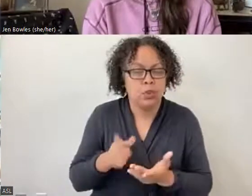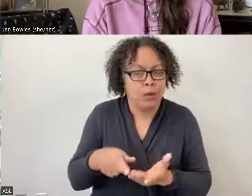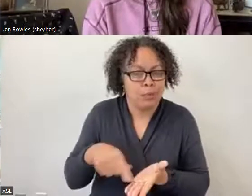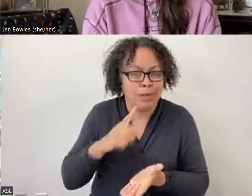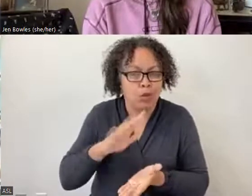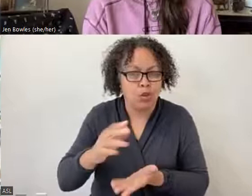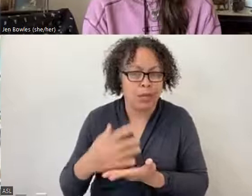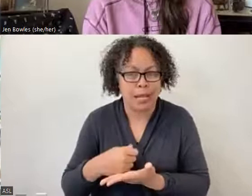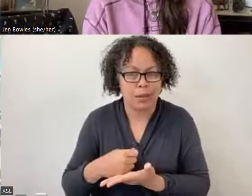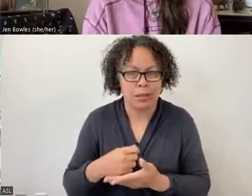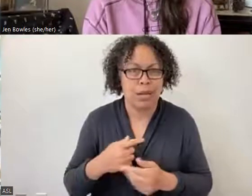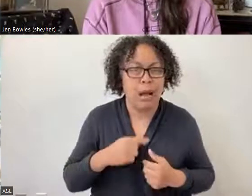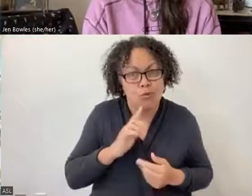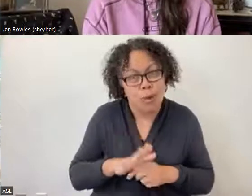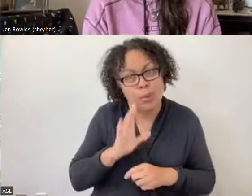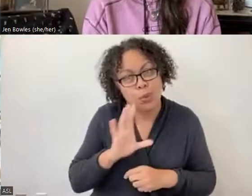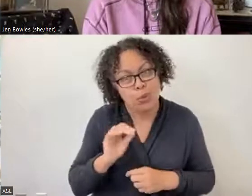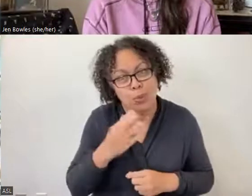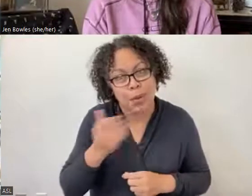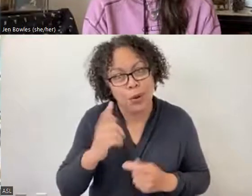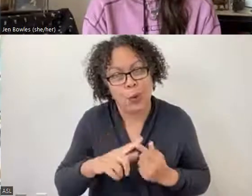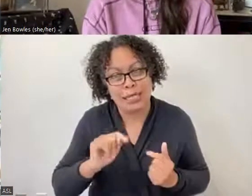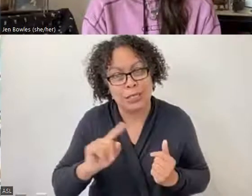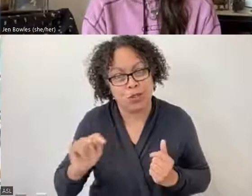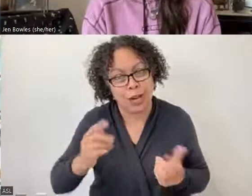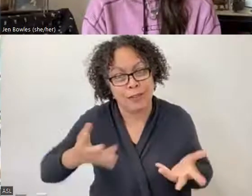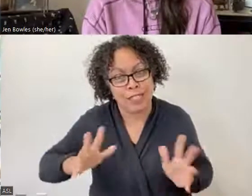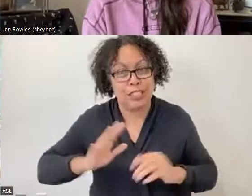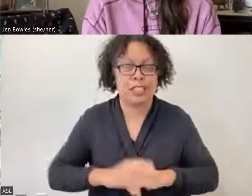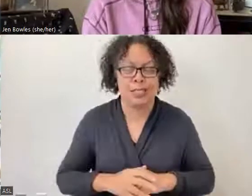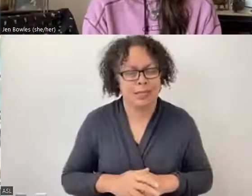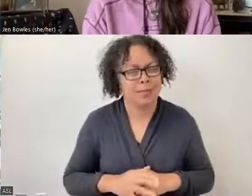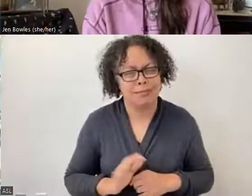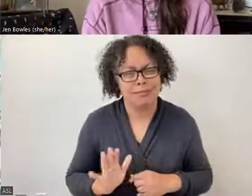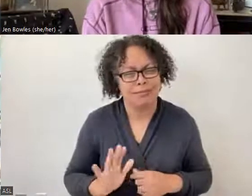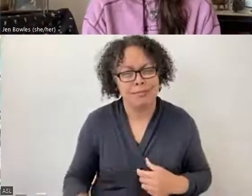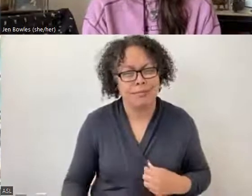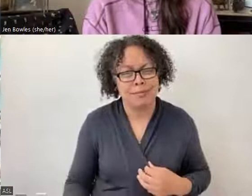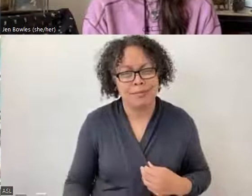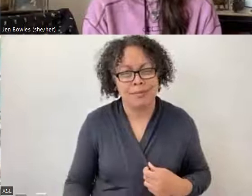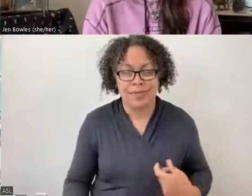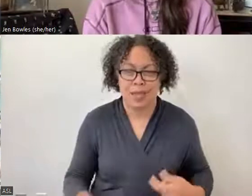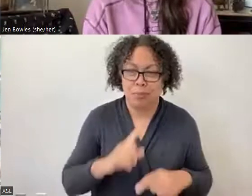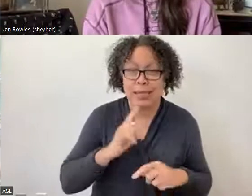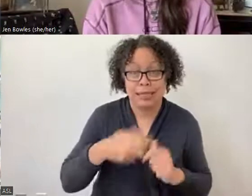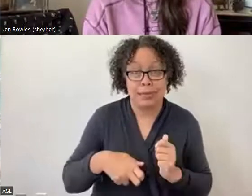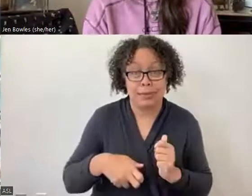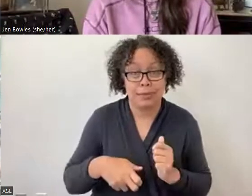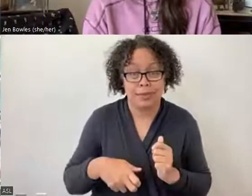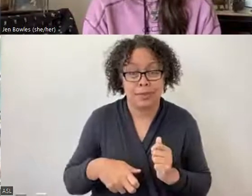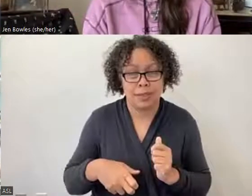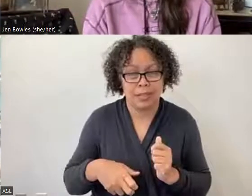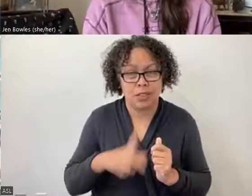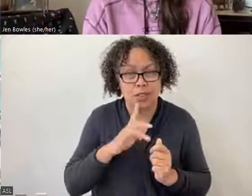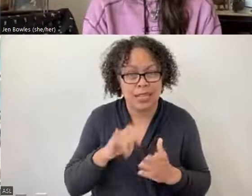like, I promise I'll do better when I have tenure, but you know. And so it's hard. It's a really, really